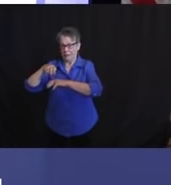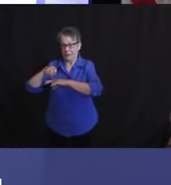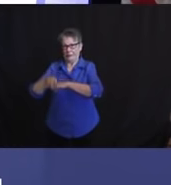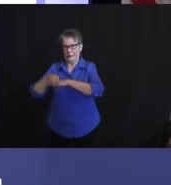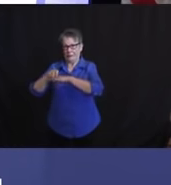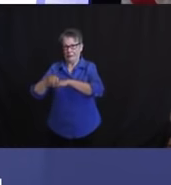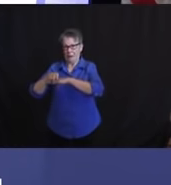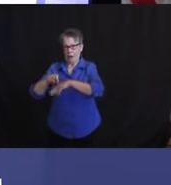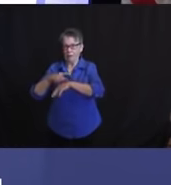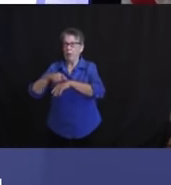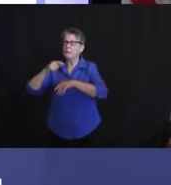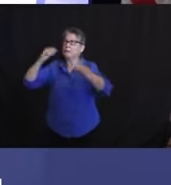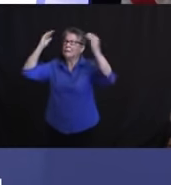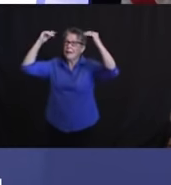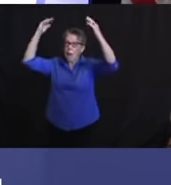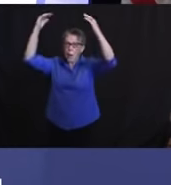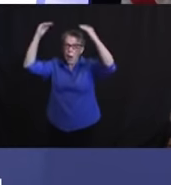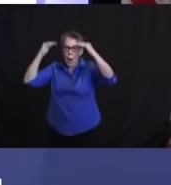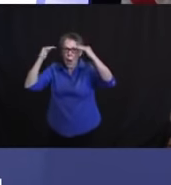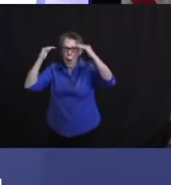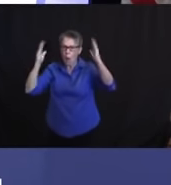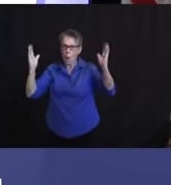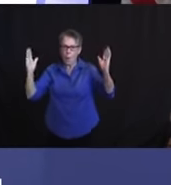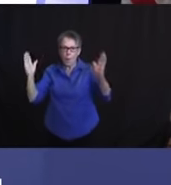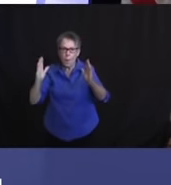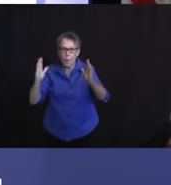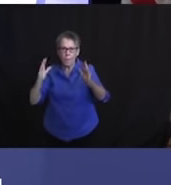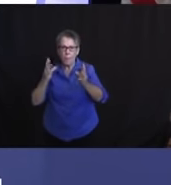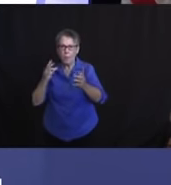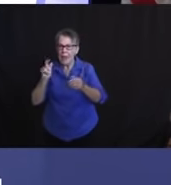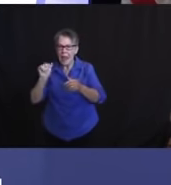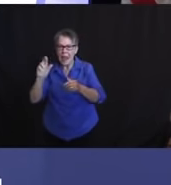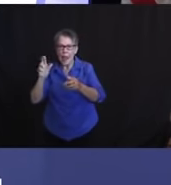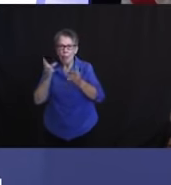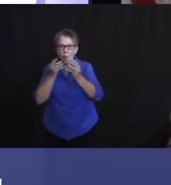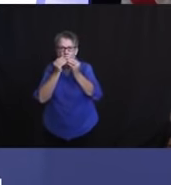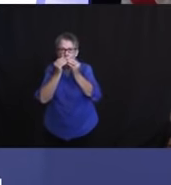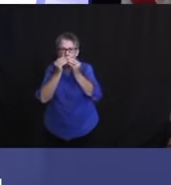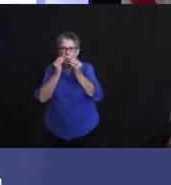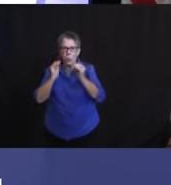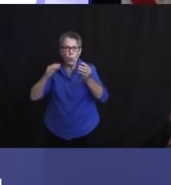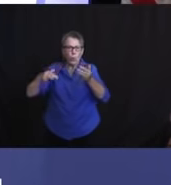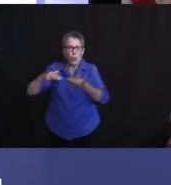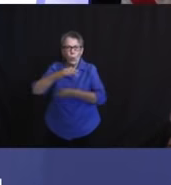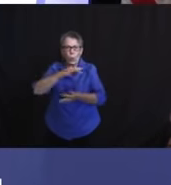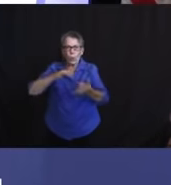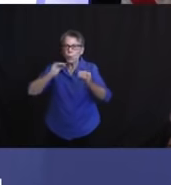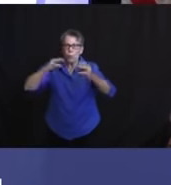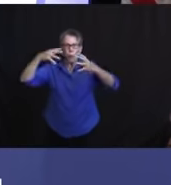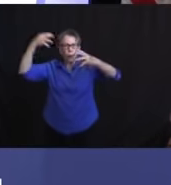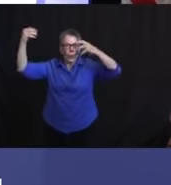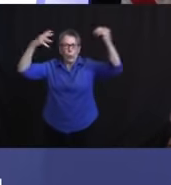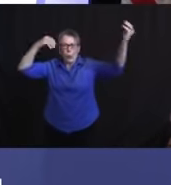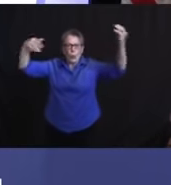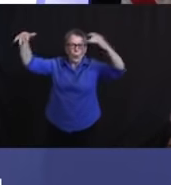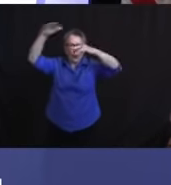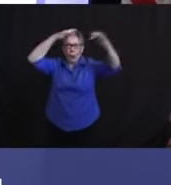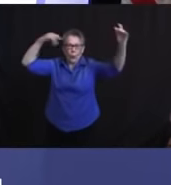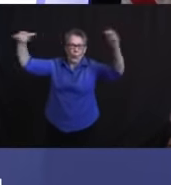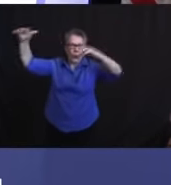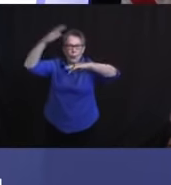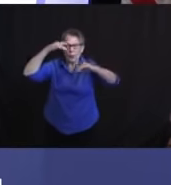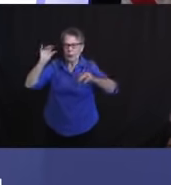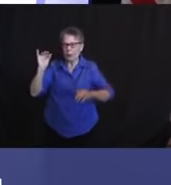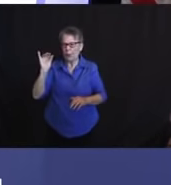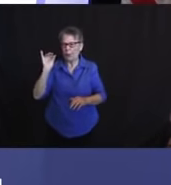Additionally, people tend to linger longer in restaurants, so the duration of exposure is increased.